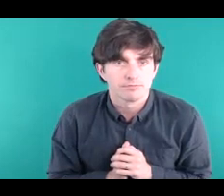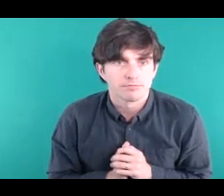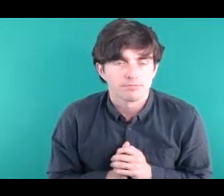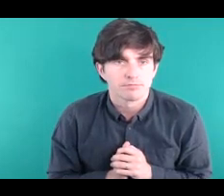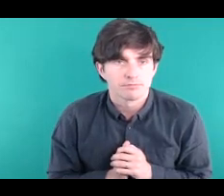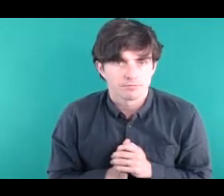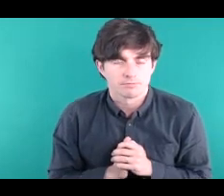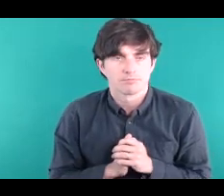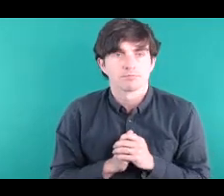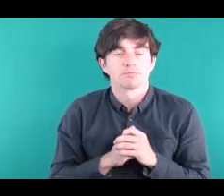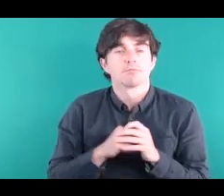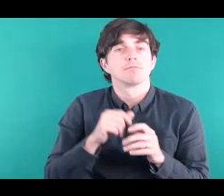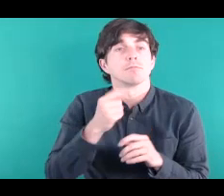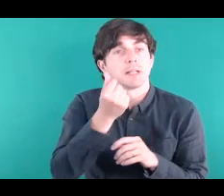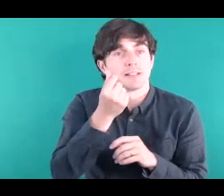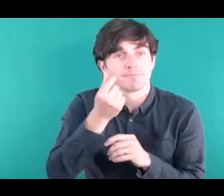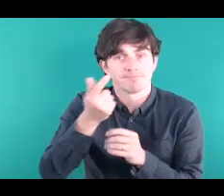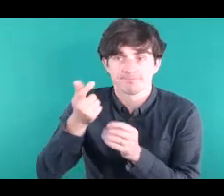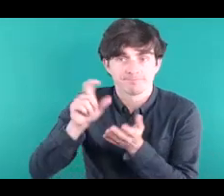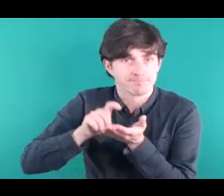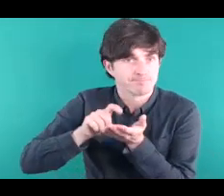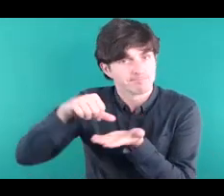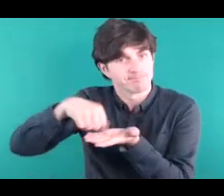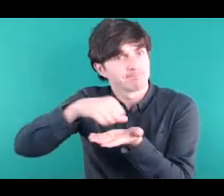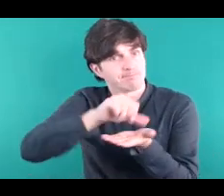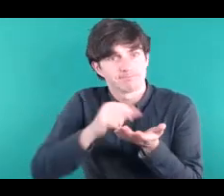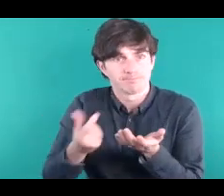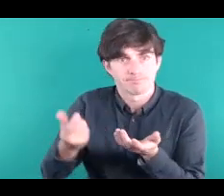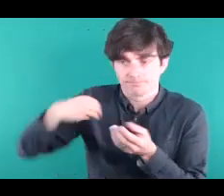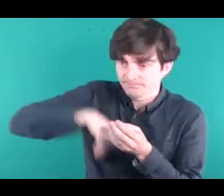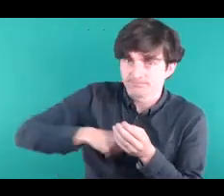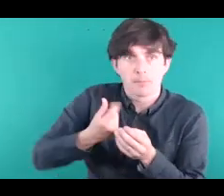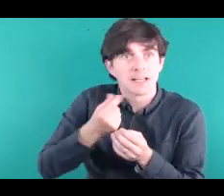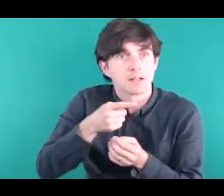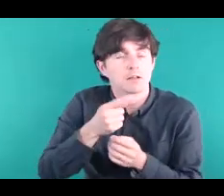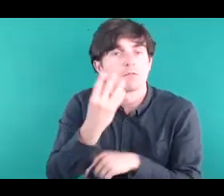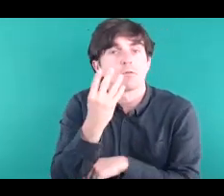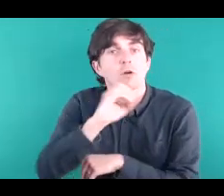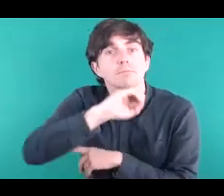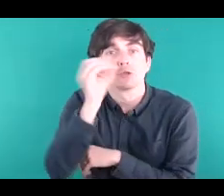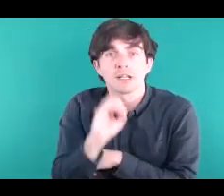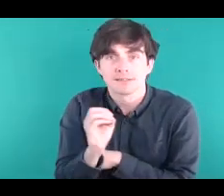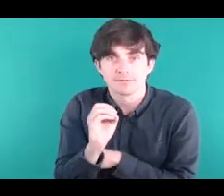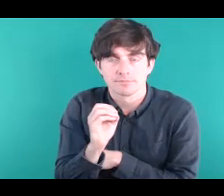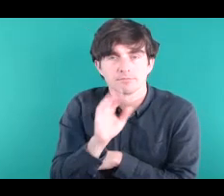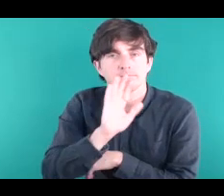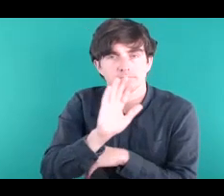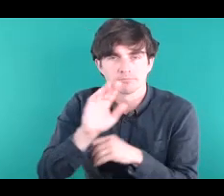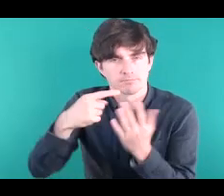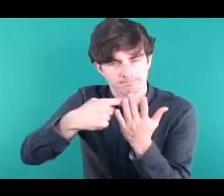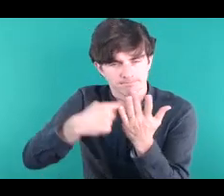disability is not considered as the criteria for receiving this cash transfer.